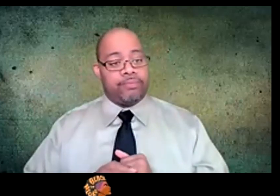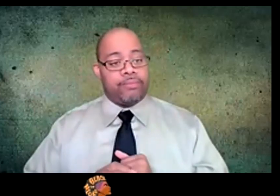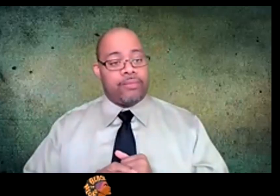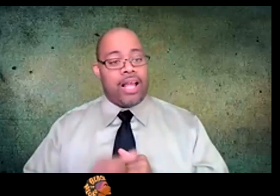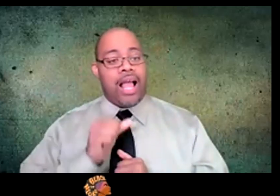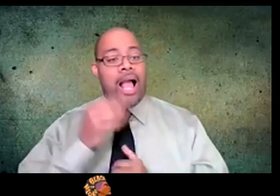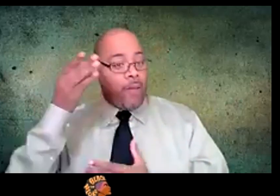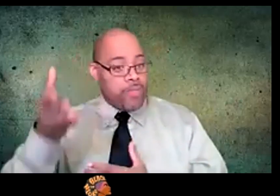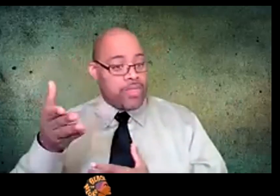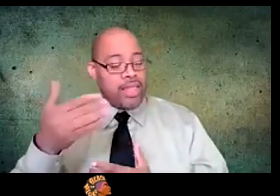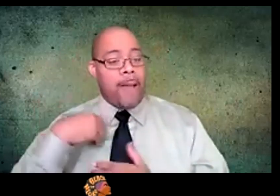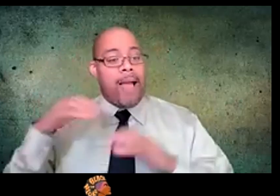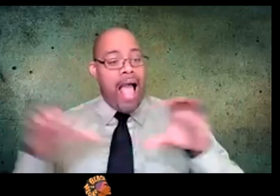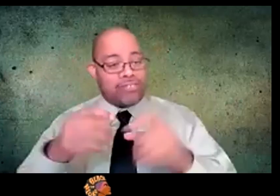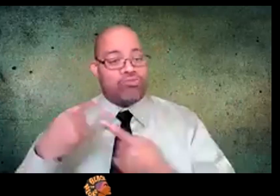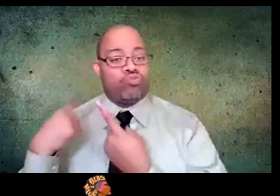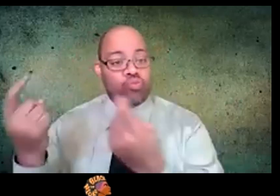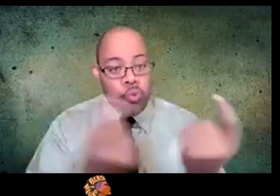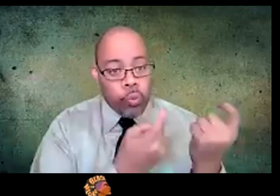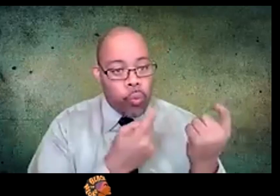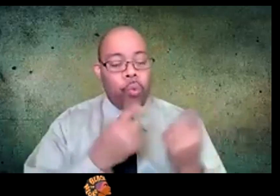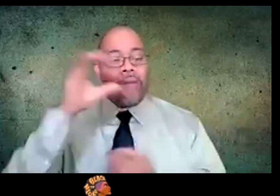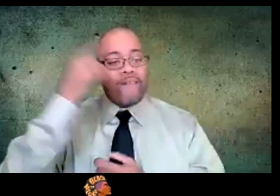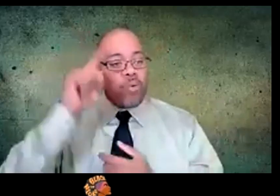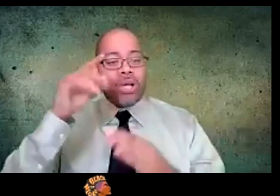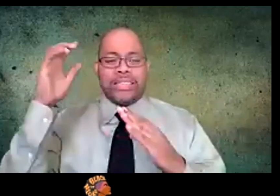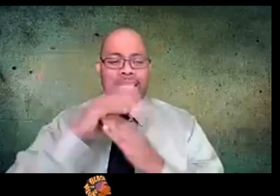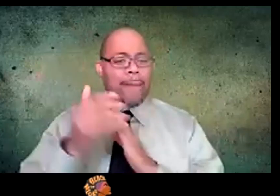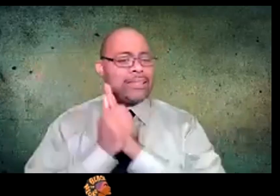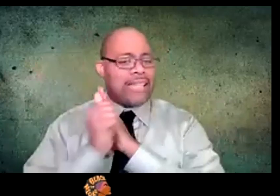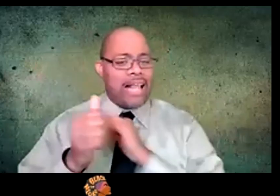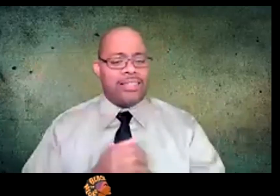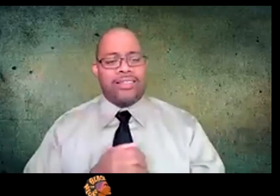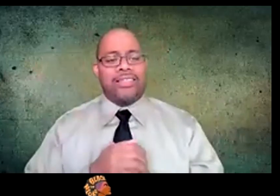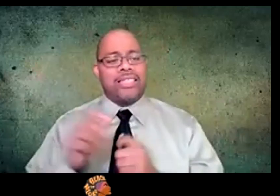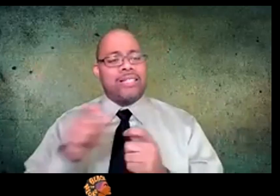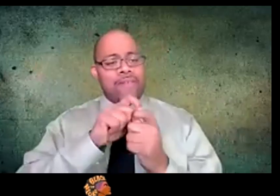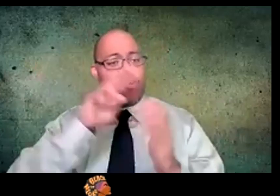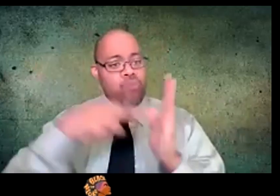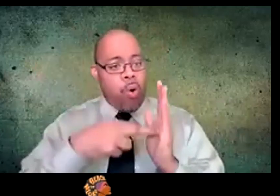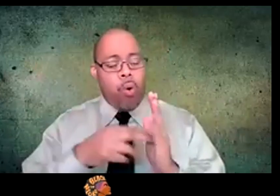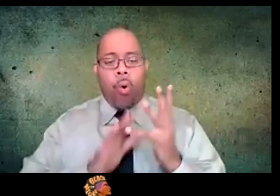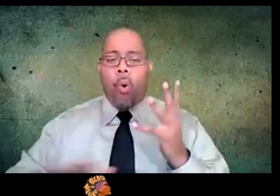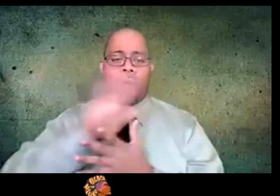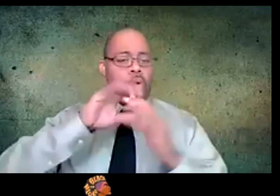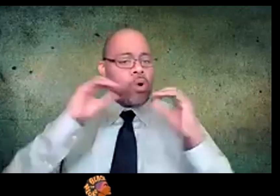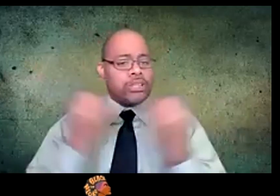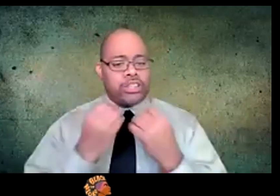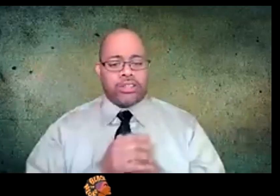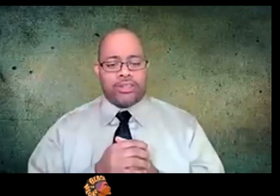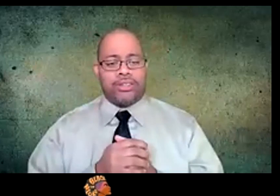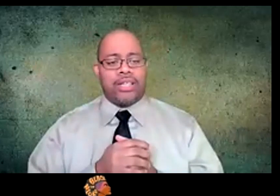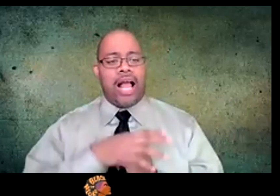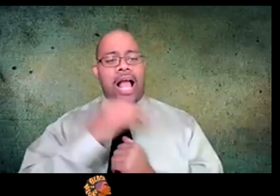there actively recruiting, looking for the top talent for particular roles, again, across the organization. And what